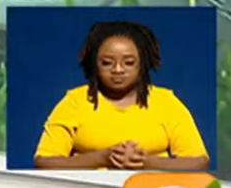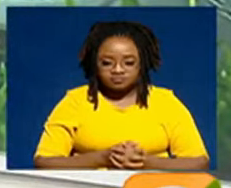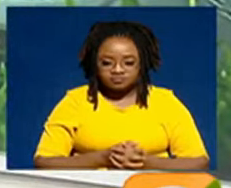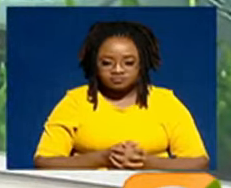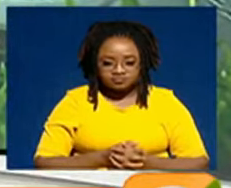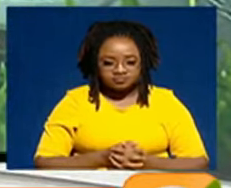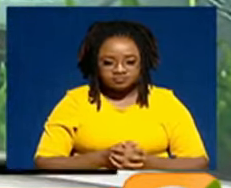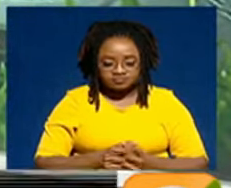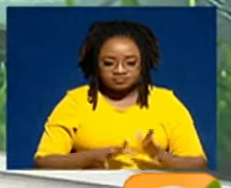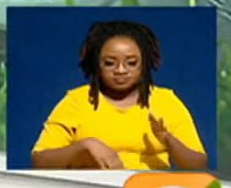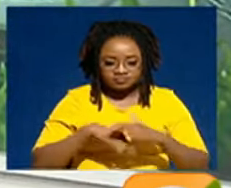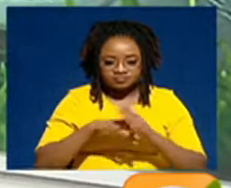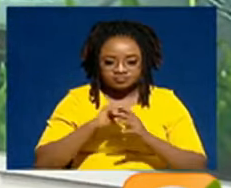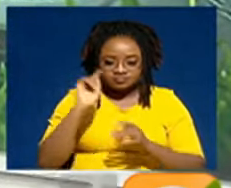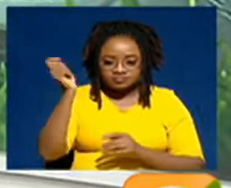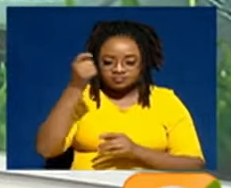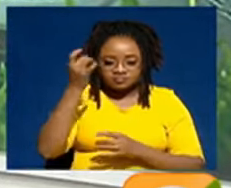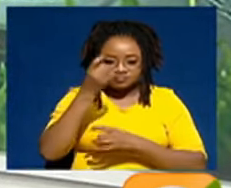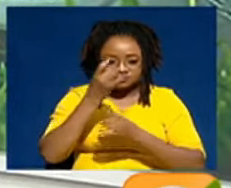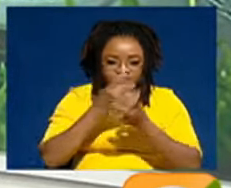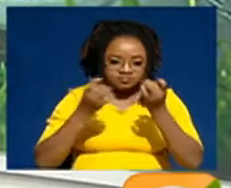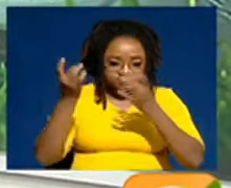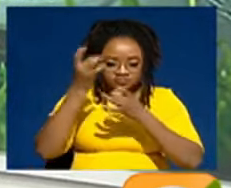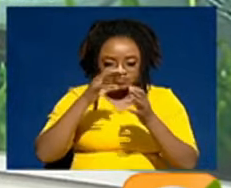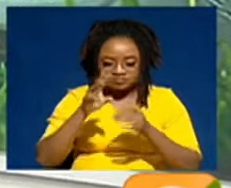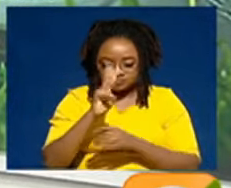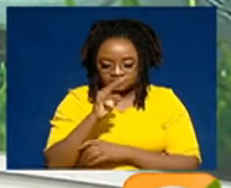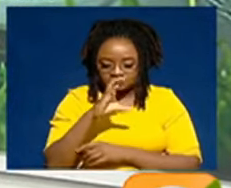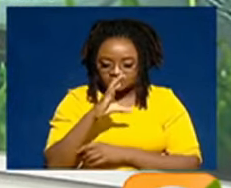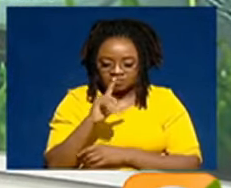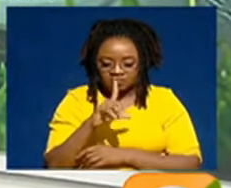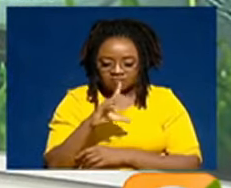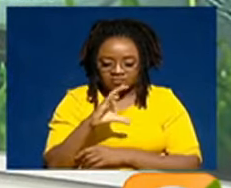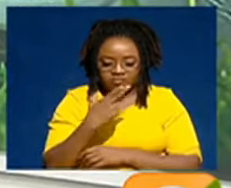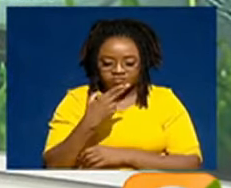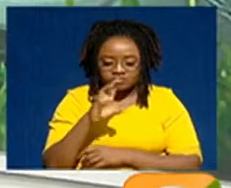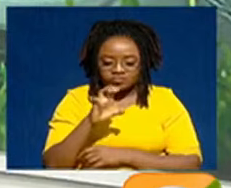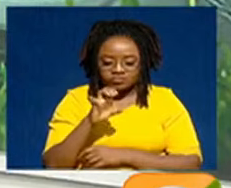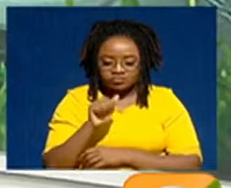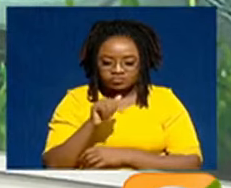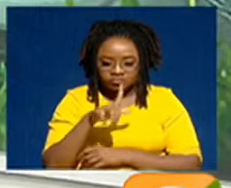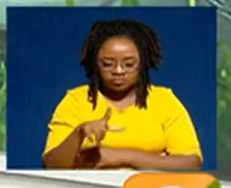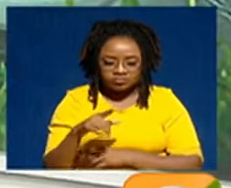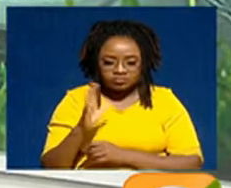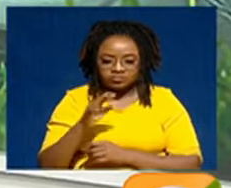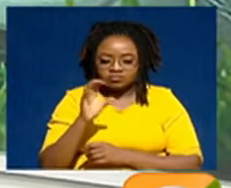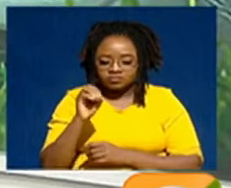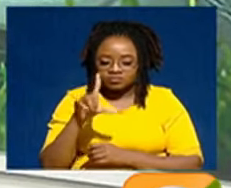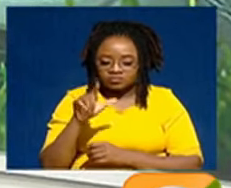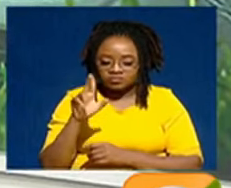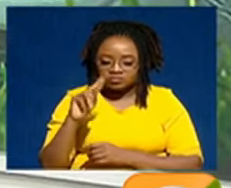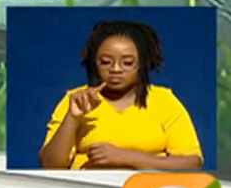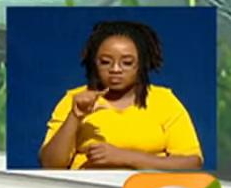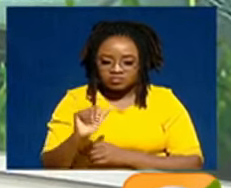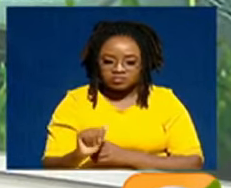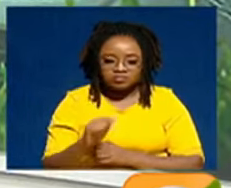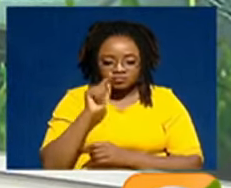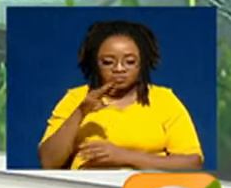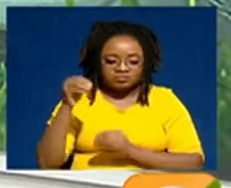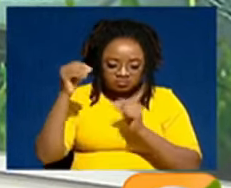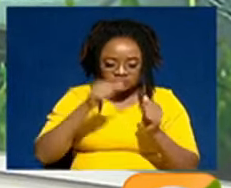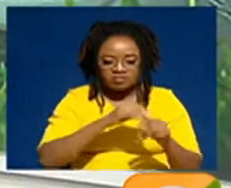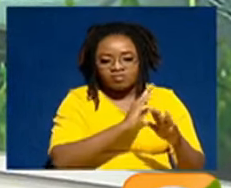Onto football, and Harambe Stars captain Michael Olunga scored a hat-trick as the Stars came from a goal down to beat